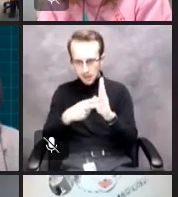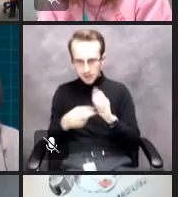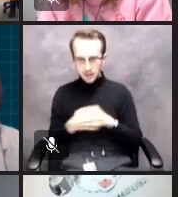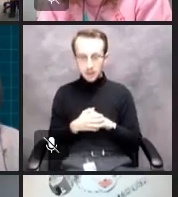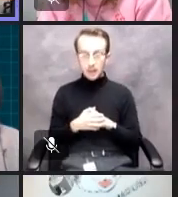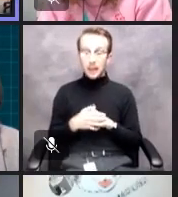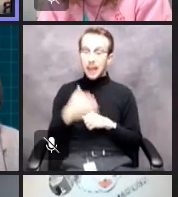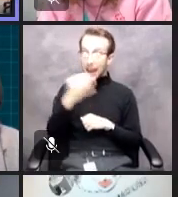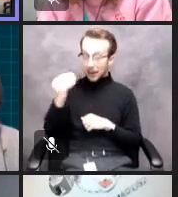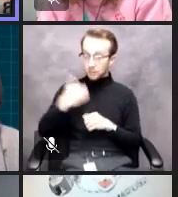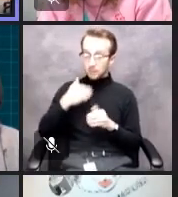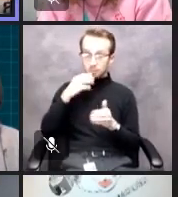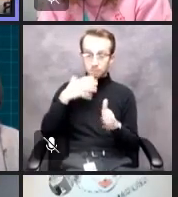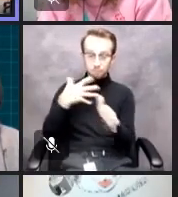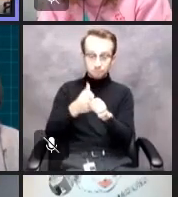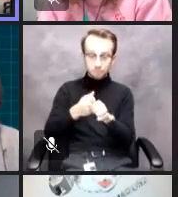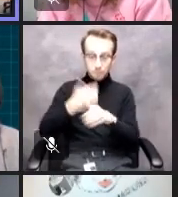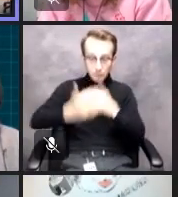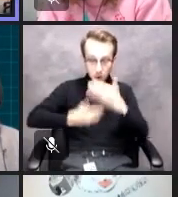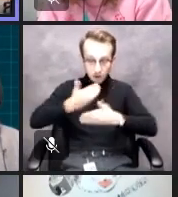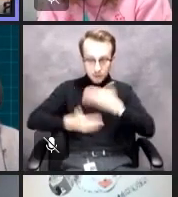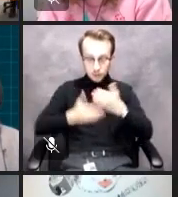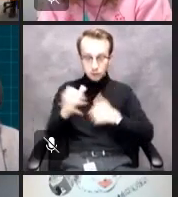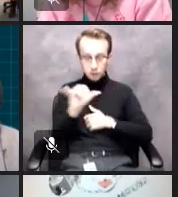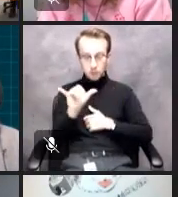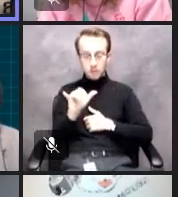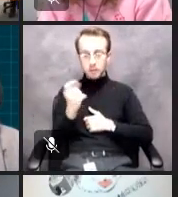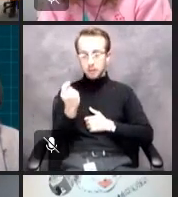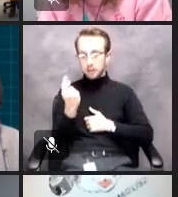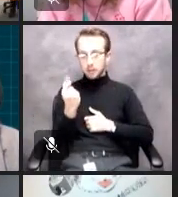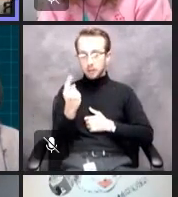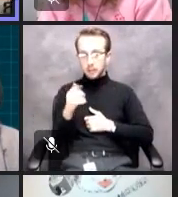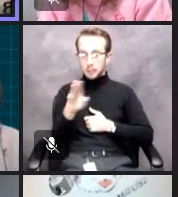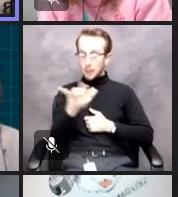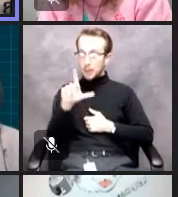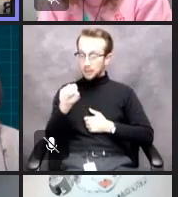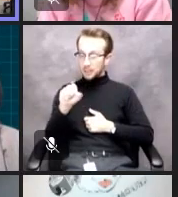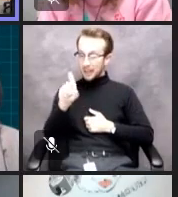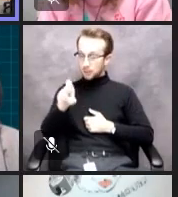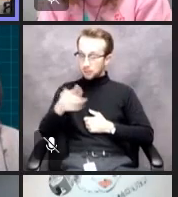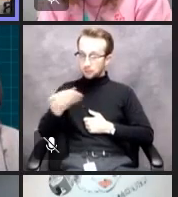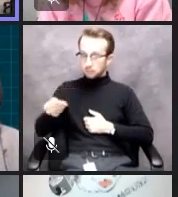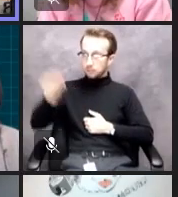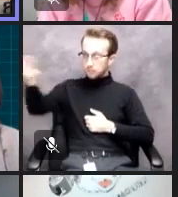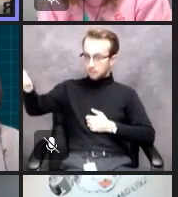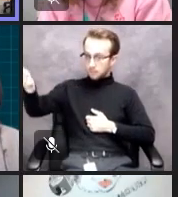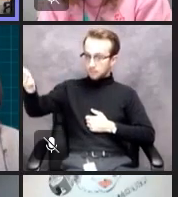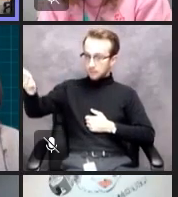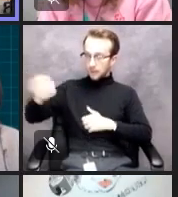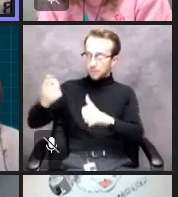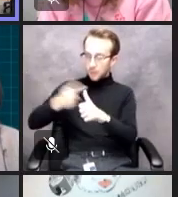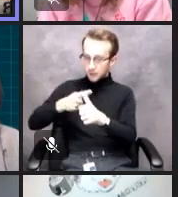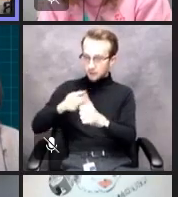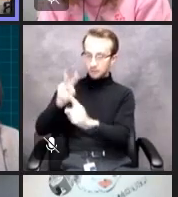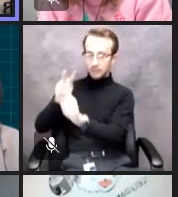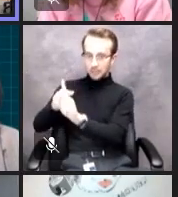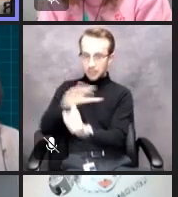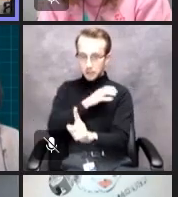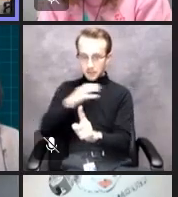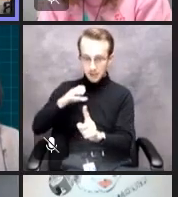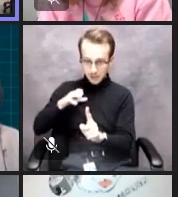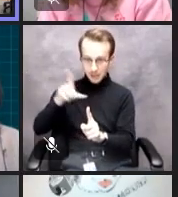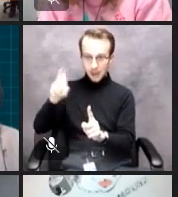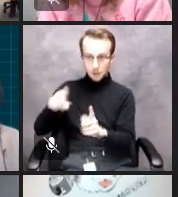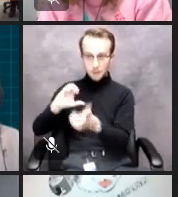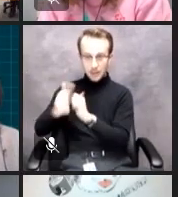progress. So bills have to be introduced, they have to be assigned to a committee, they have to get out of the committee, they have